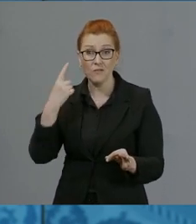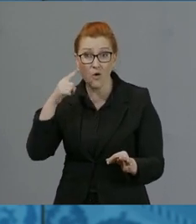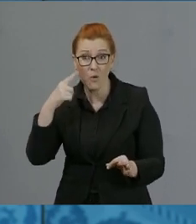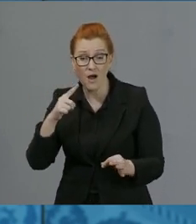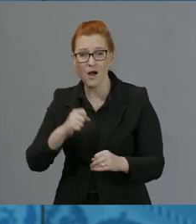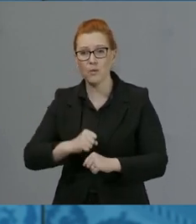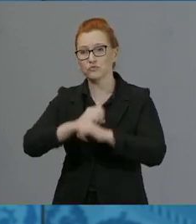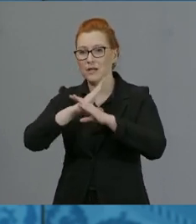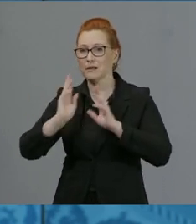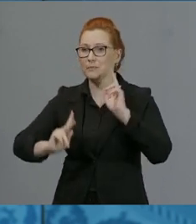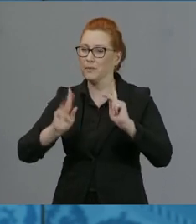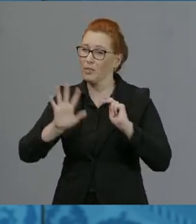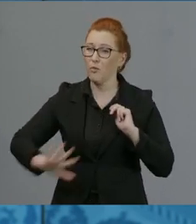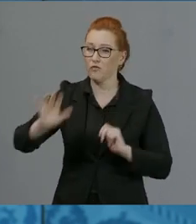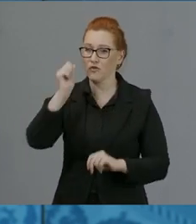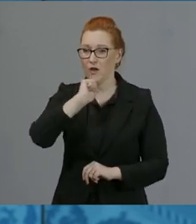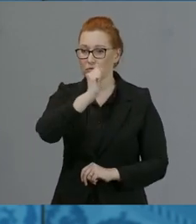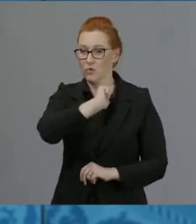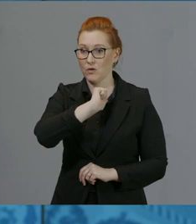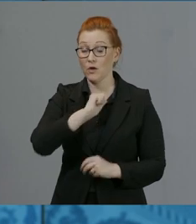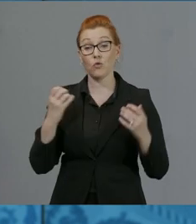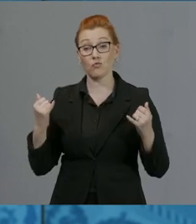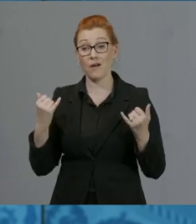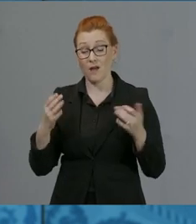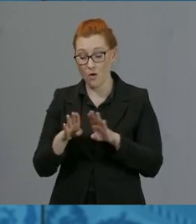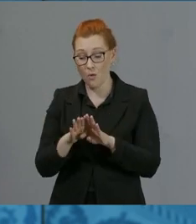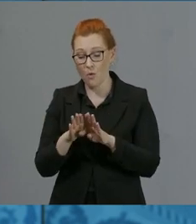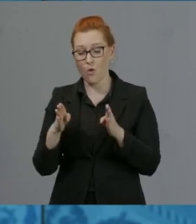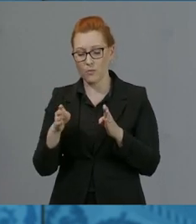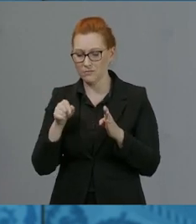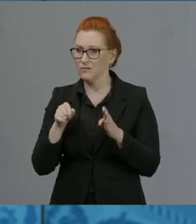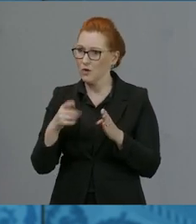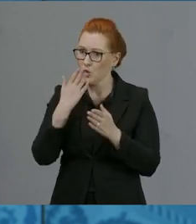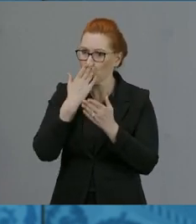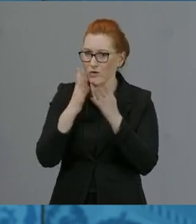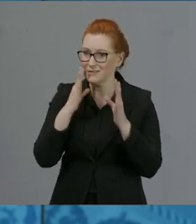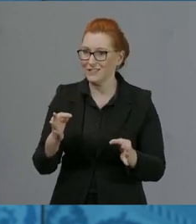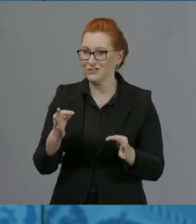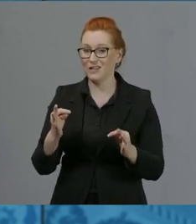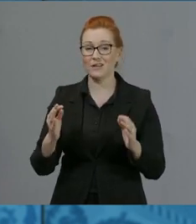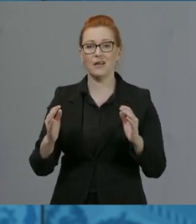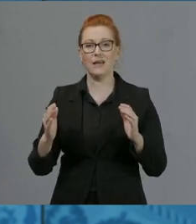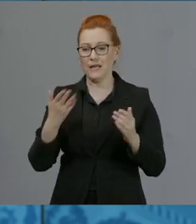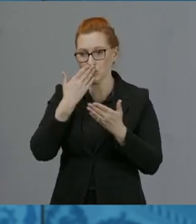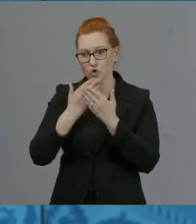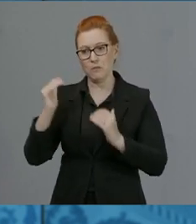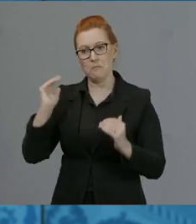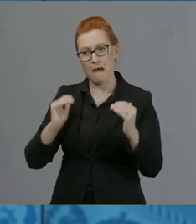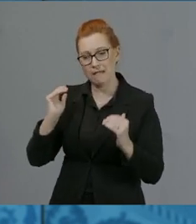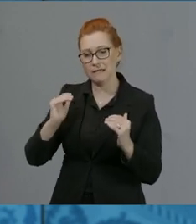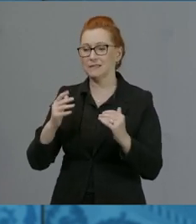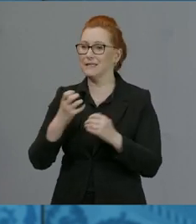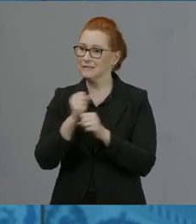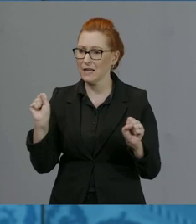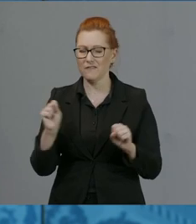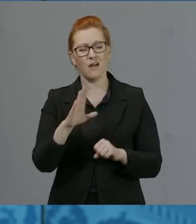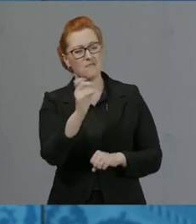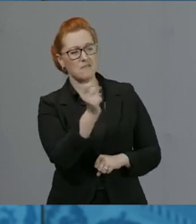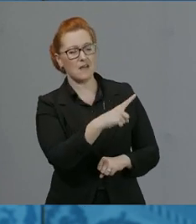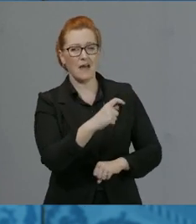in the right direction. They're balanced and they're safe. I need to highlight, like, block on us tattoo parlors,